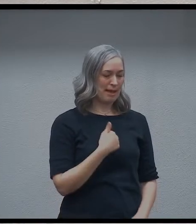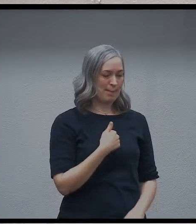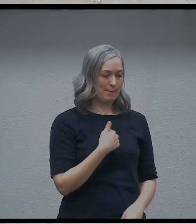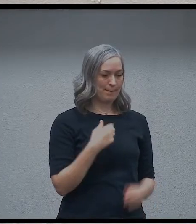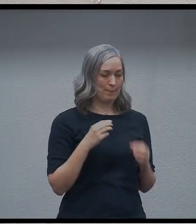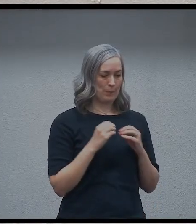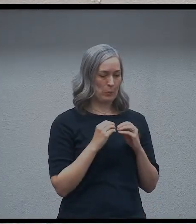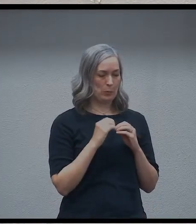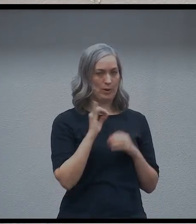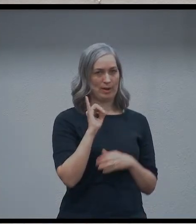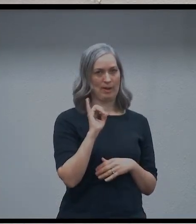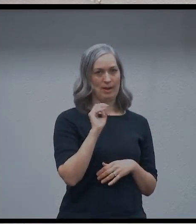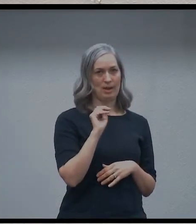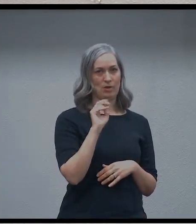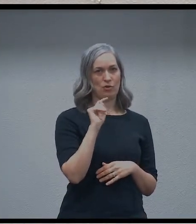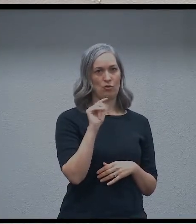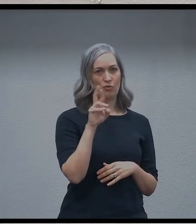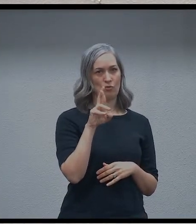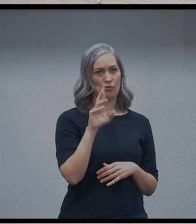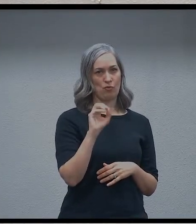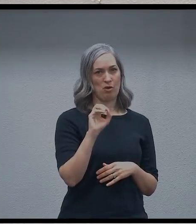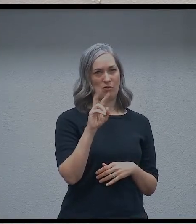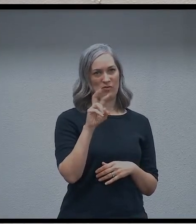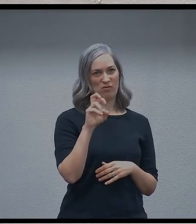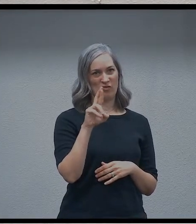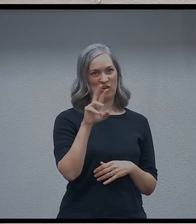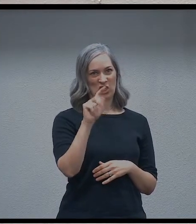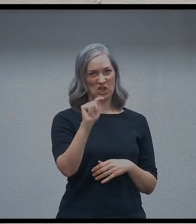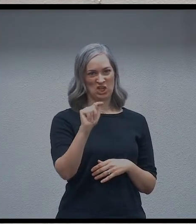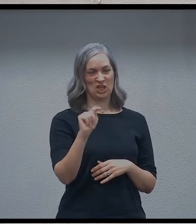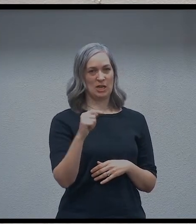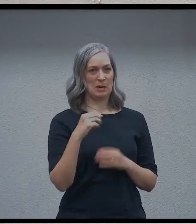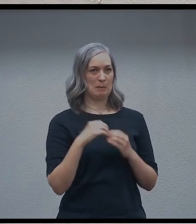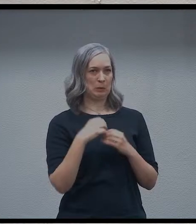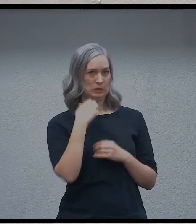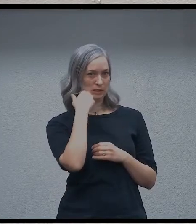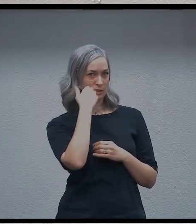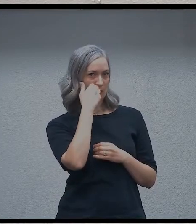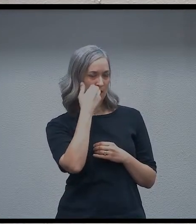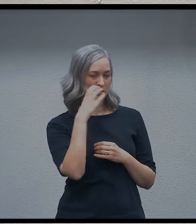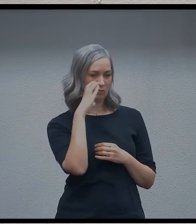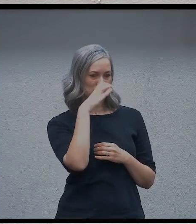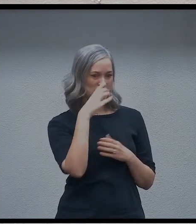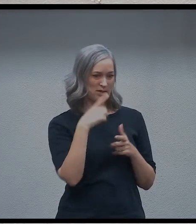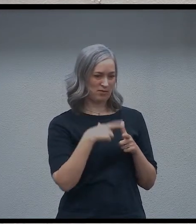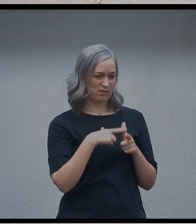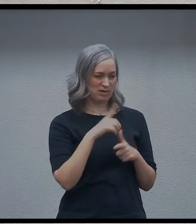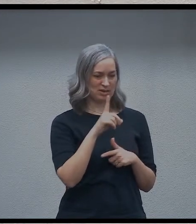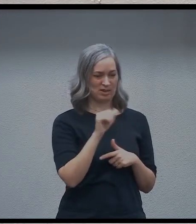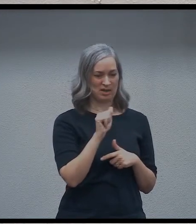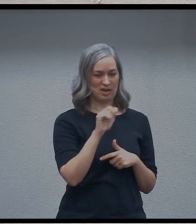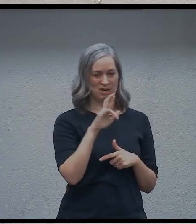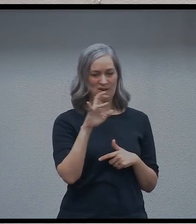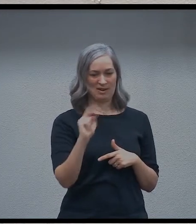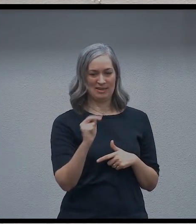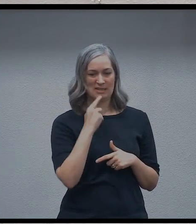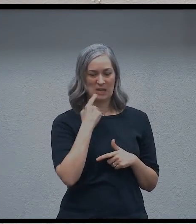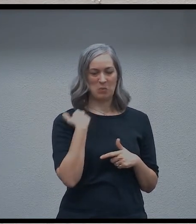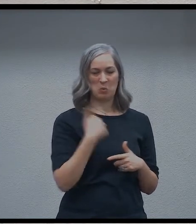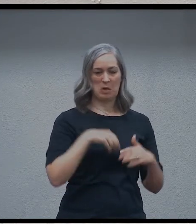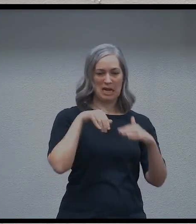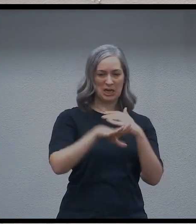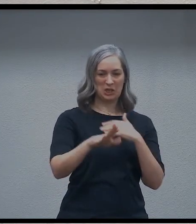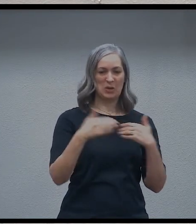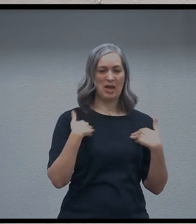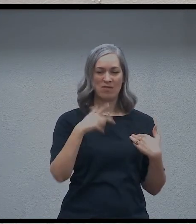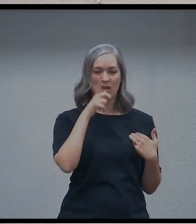introvert, it was a little strange at first. Of it's like, Darren told us, all right, you're going to go in, we're going to have lunch with the kids, you're just going to go sit with them and